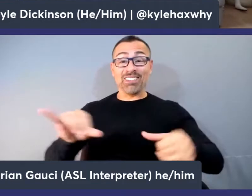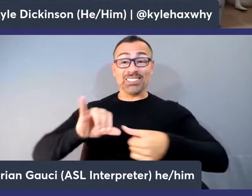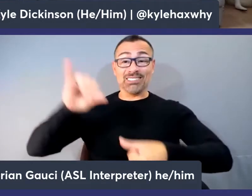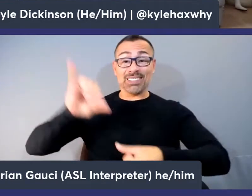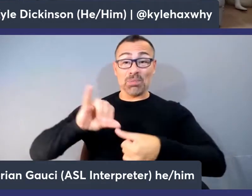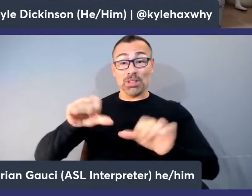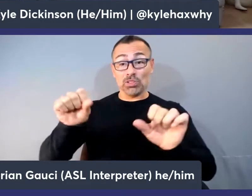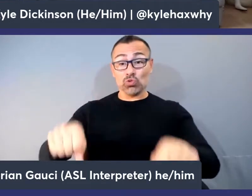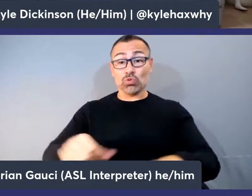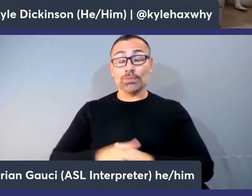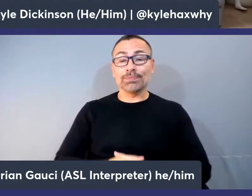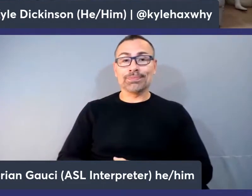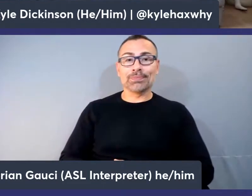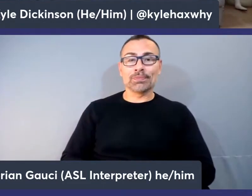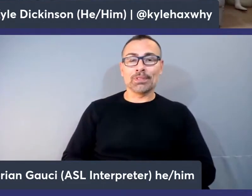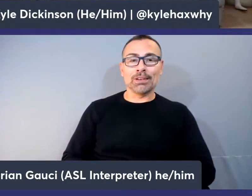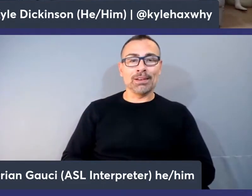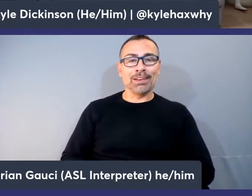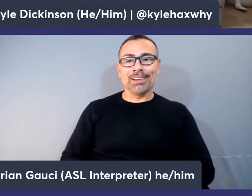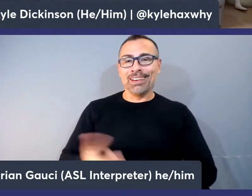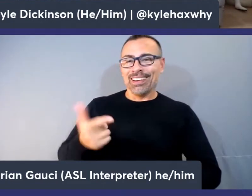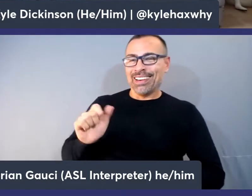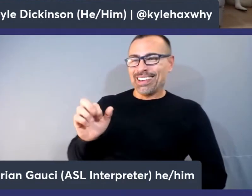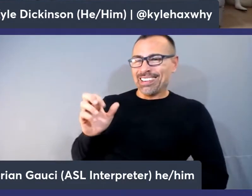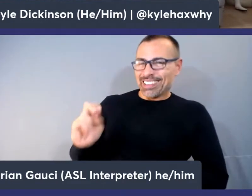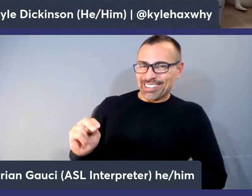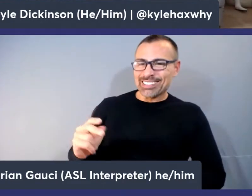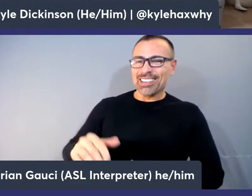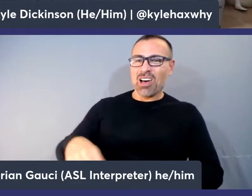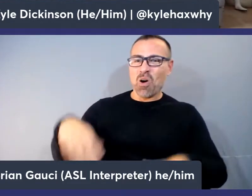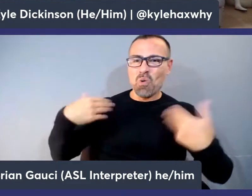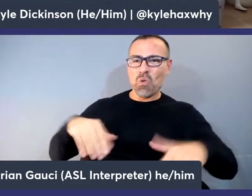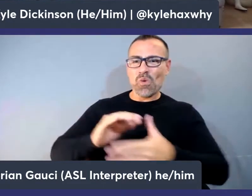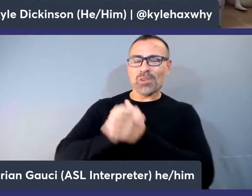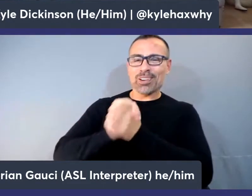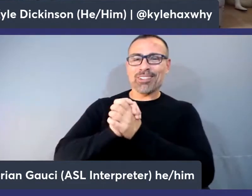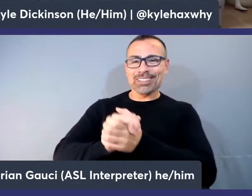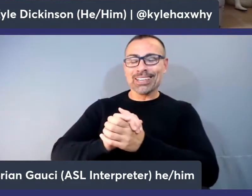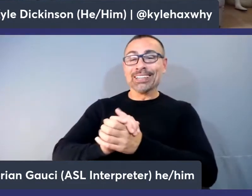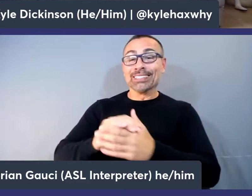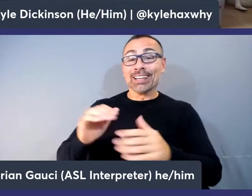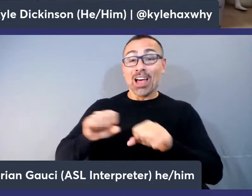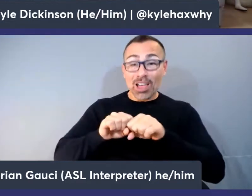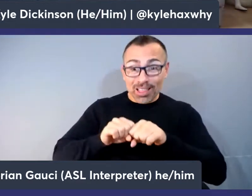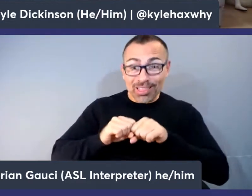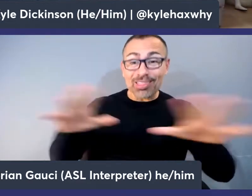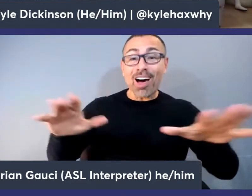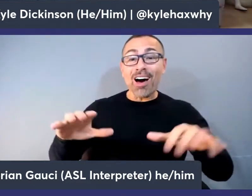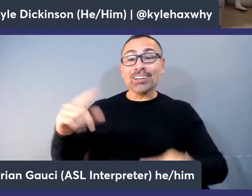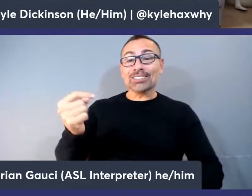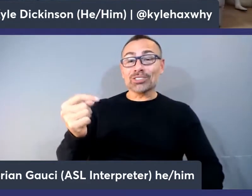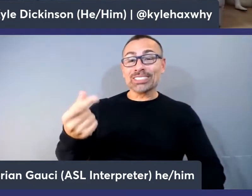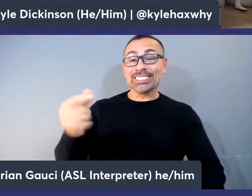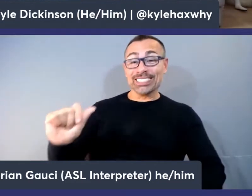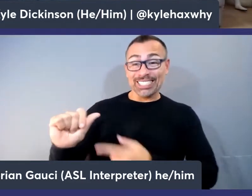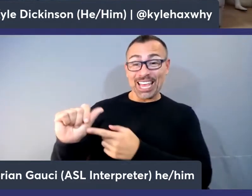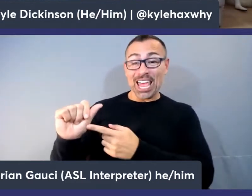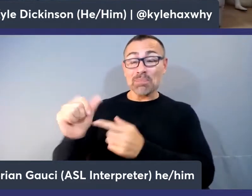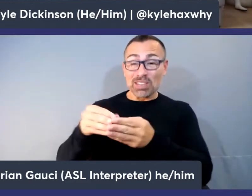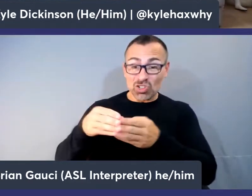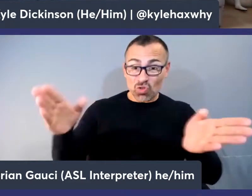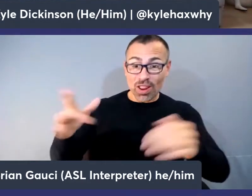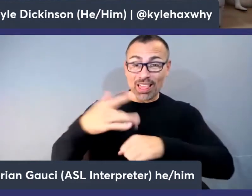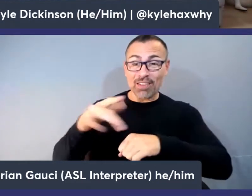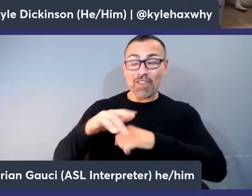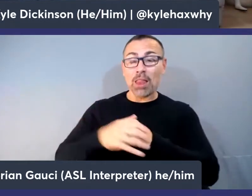That's really cool. Congrats on your launch. You said it went GA or generally available for everyone who doesn't know what that means on Tuesday. Today's Friday, so 3 days ago. Yep.